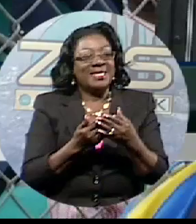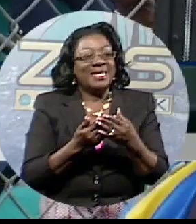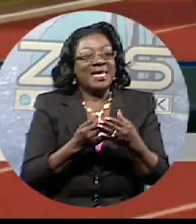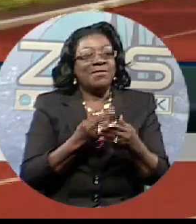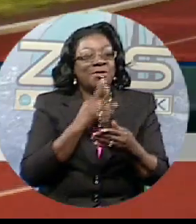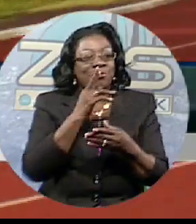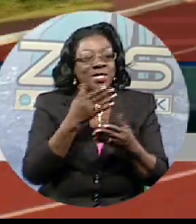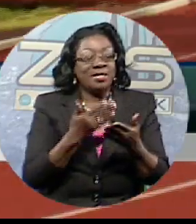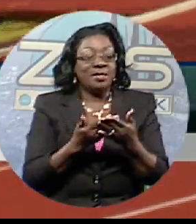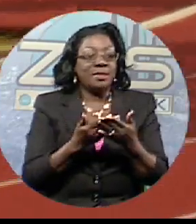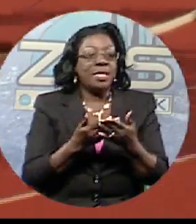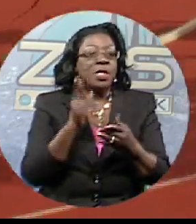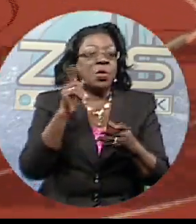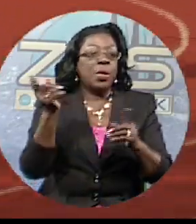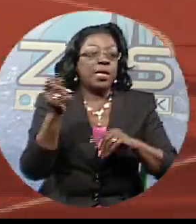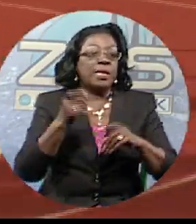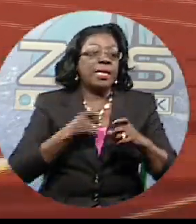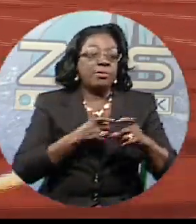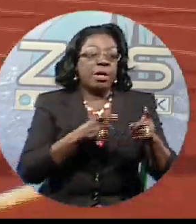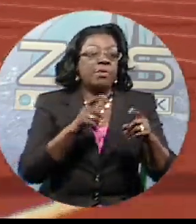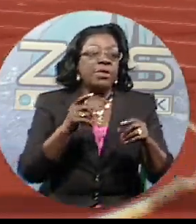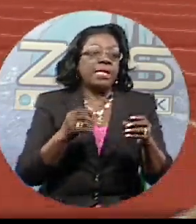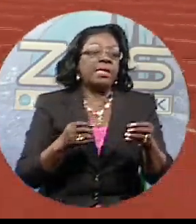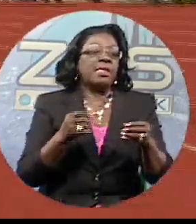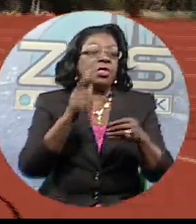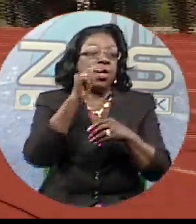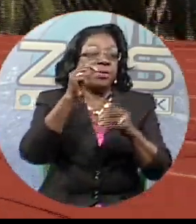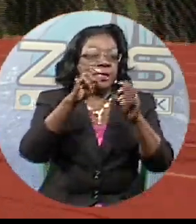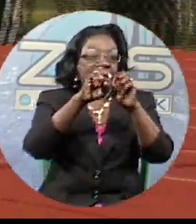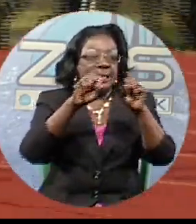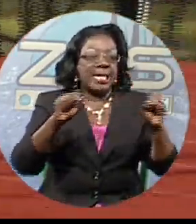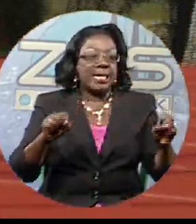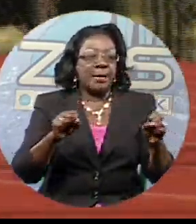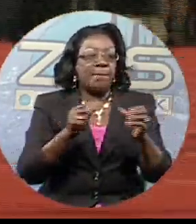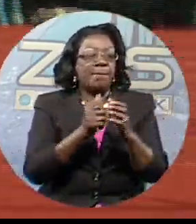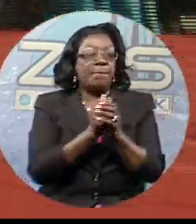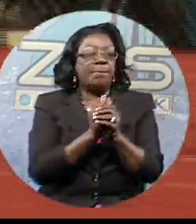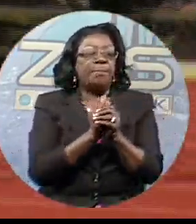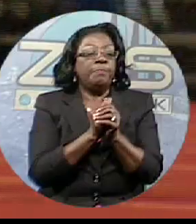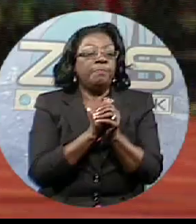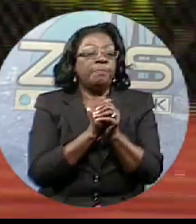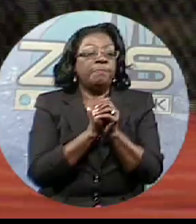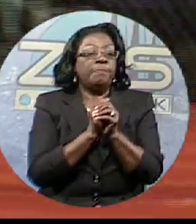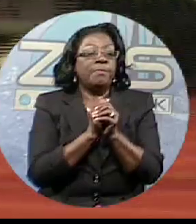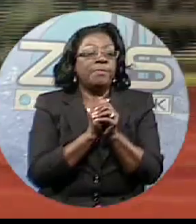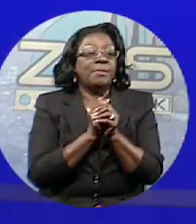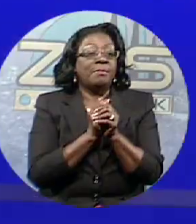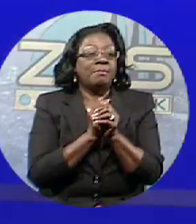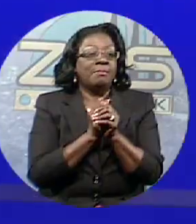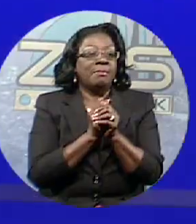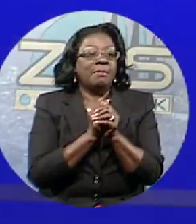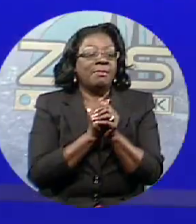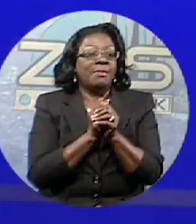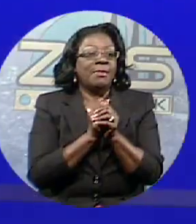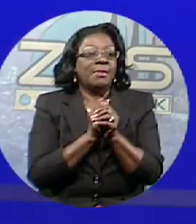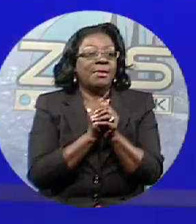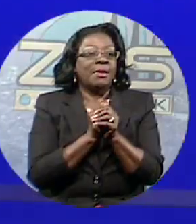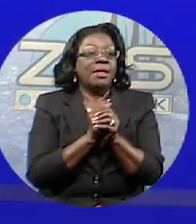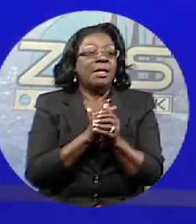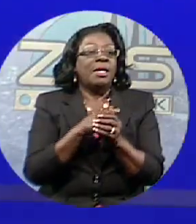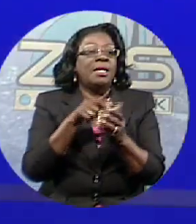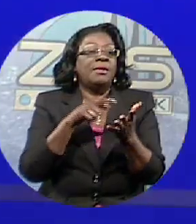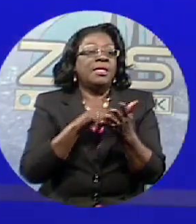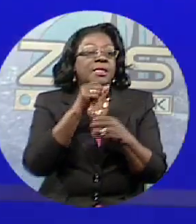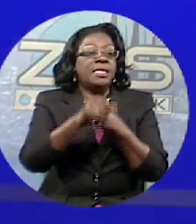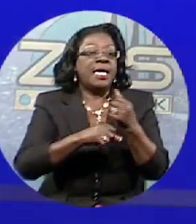really good. The one-day meet was held at the Thomas A. Robinson Stadium. Kelsey Johnson, ZNS Total Sports. The 2015